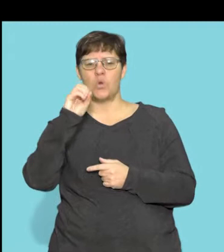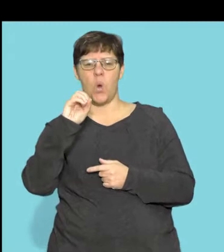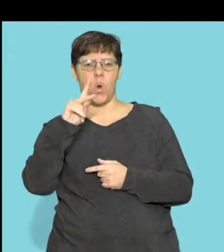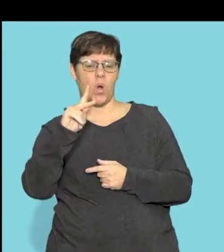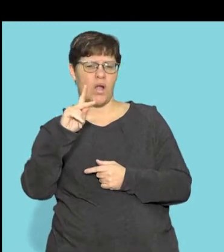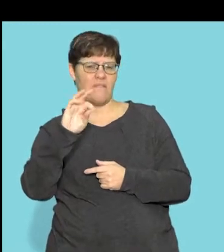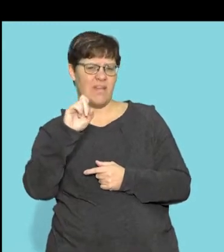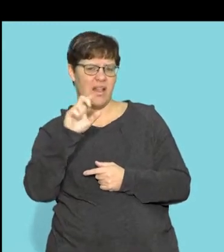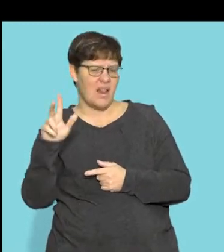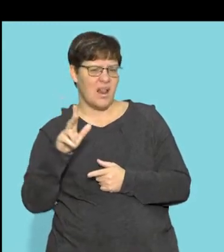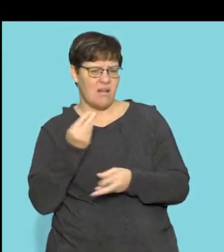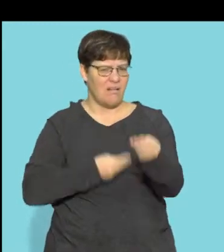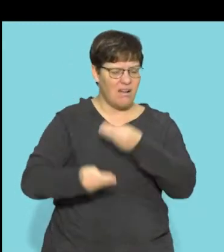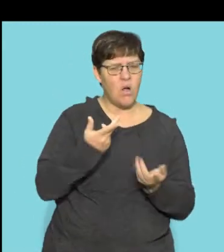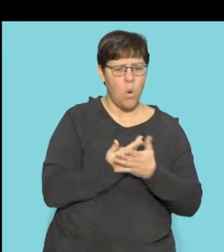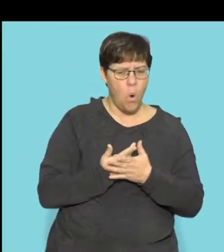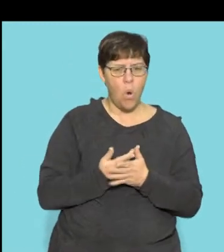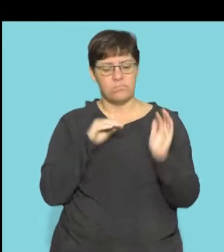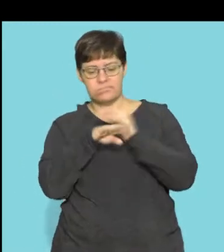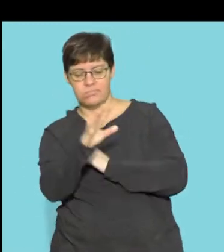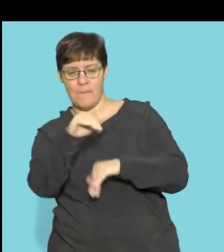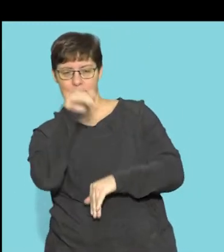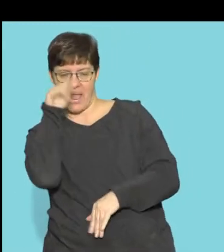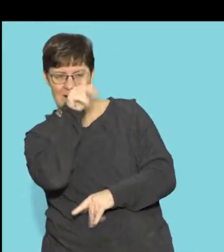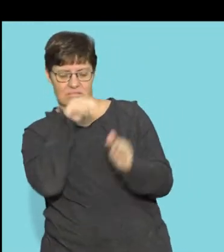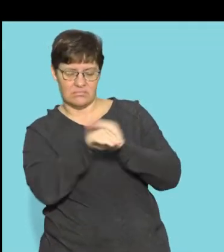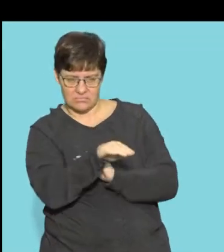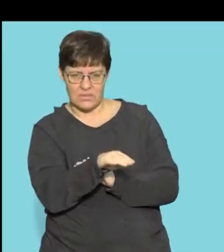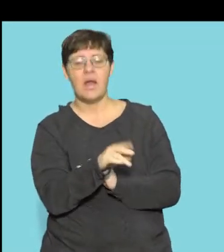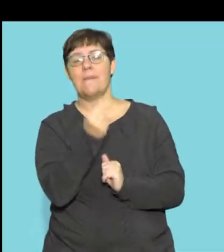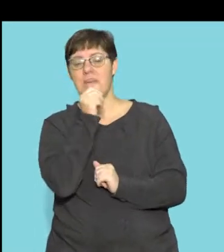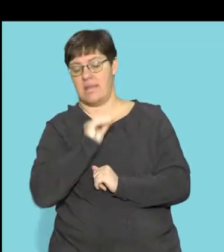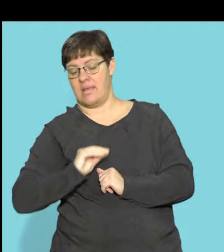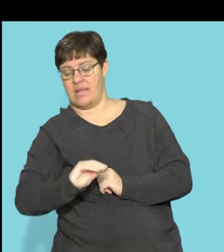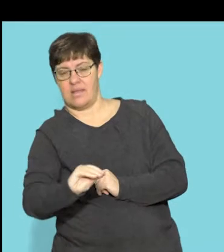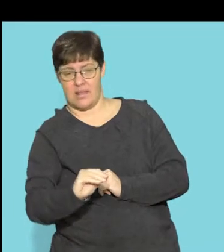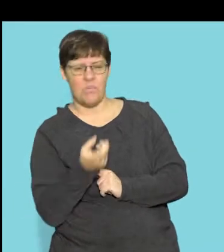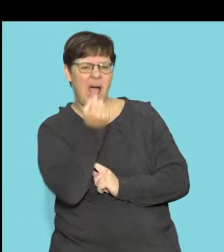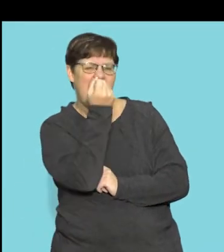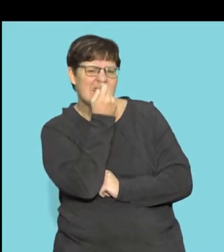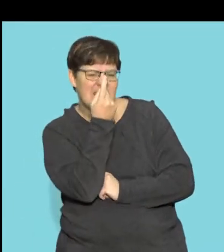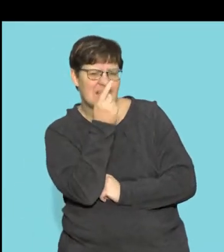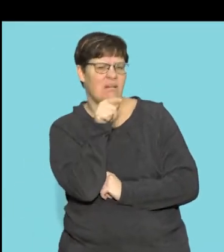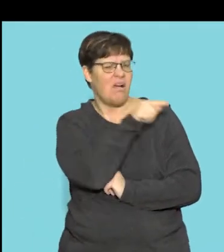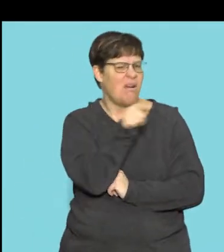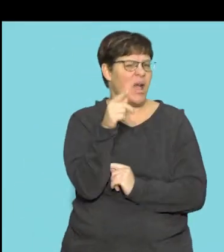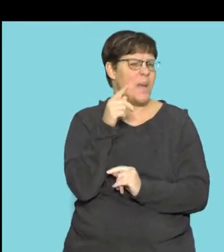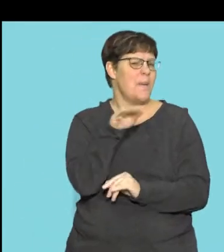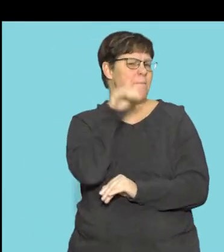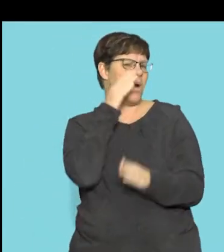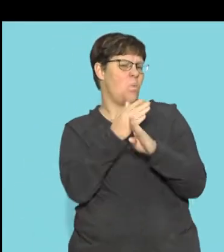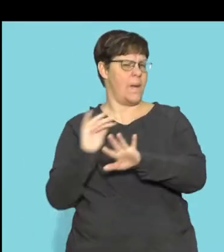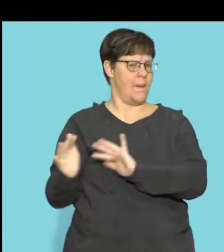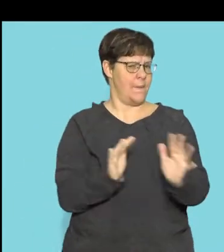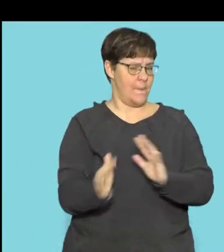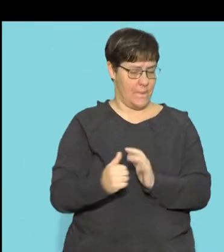just go to an actual financial institution, which is what we're going to try and understand how do they actually work. The key